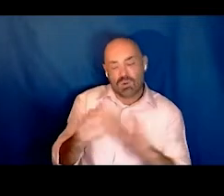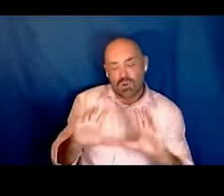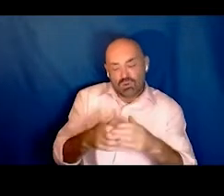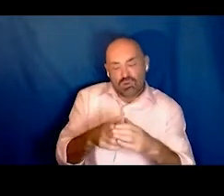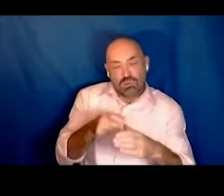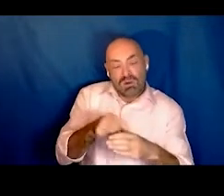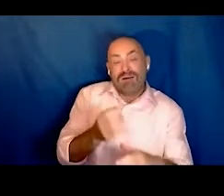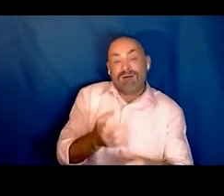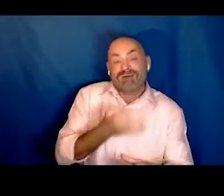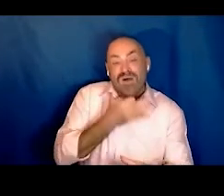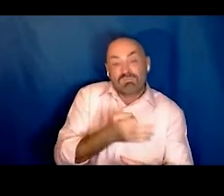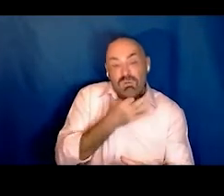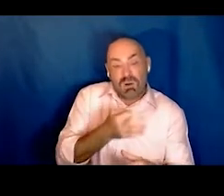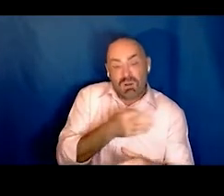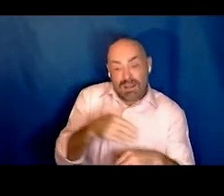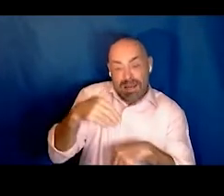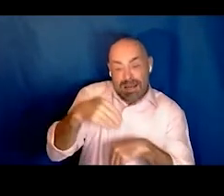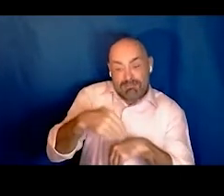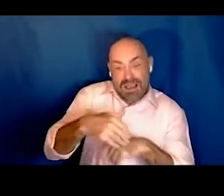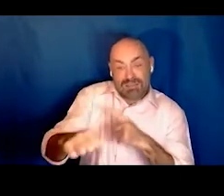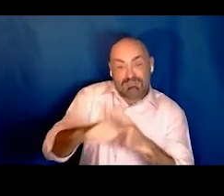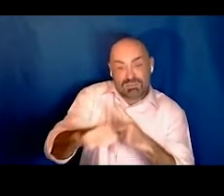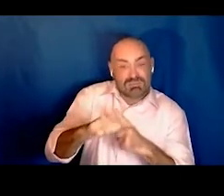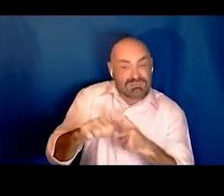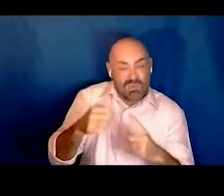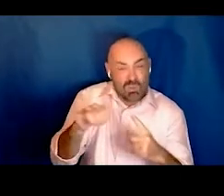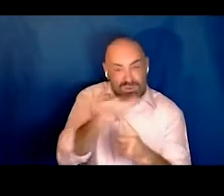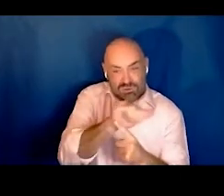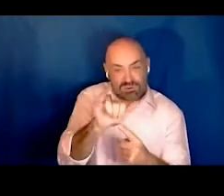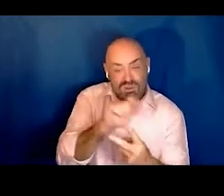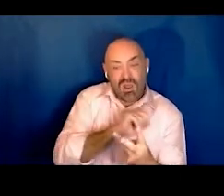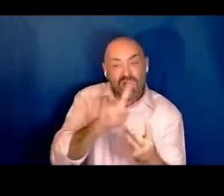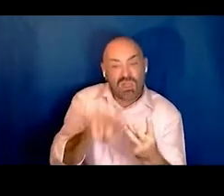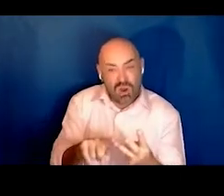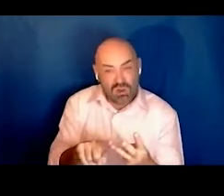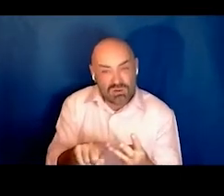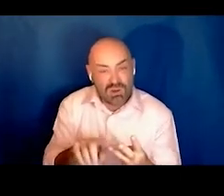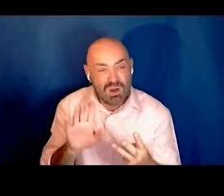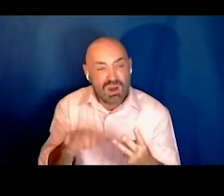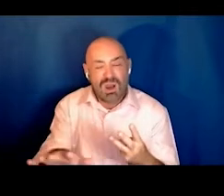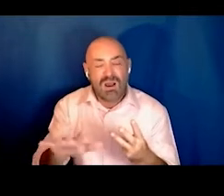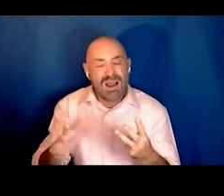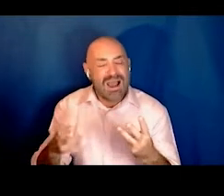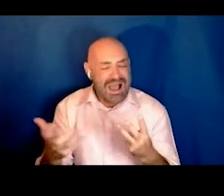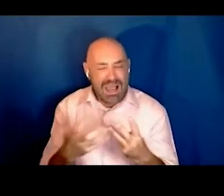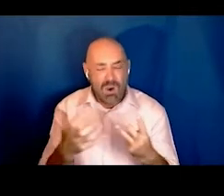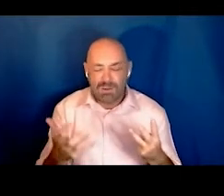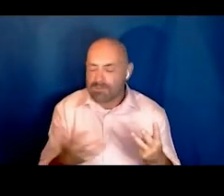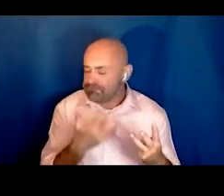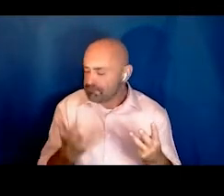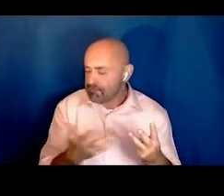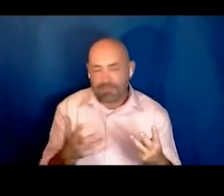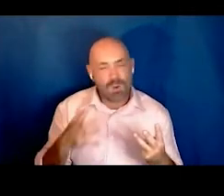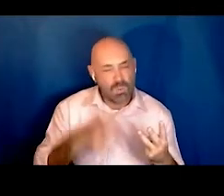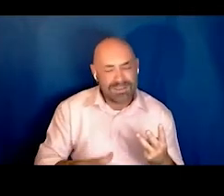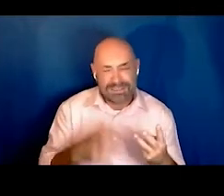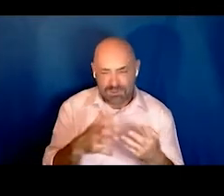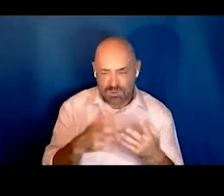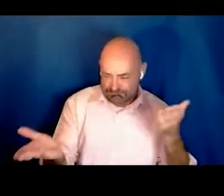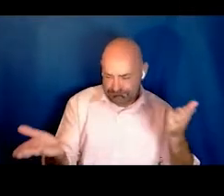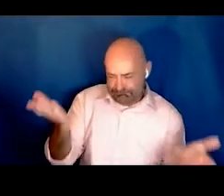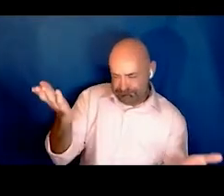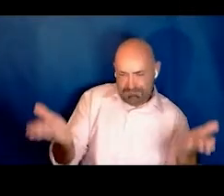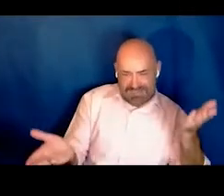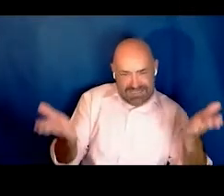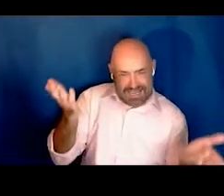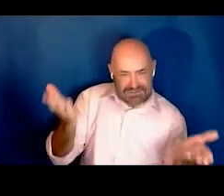and the current impacts around the world. And the third is on how we need to mitigate and